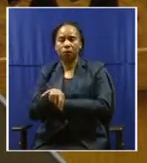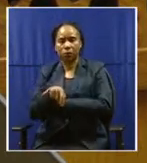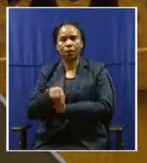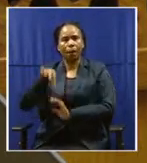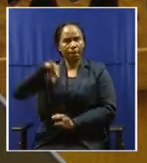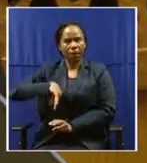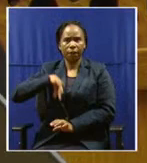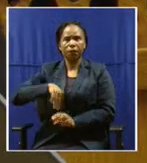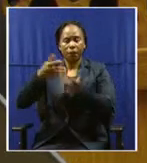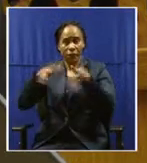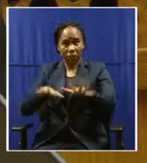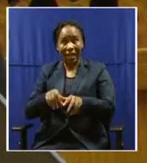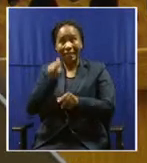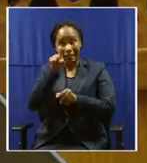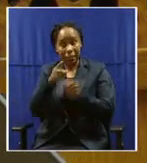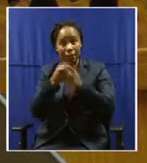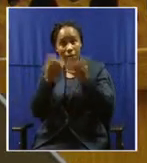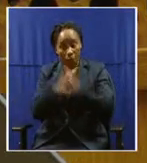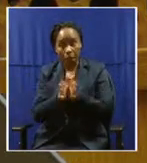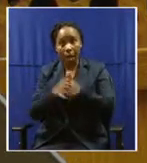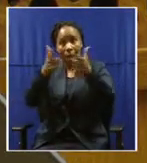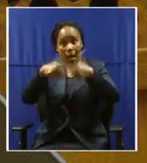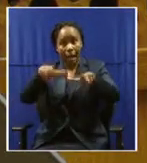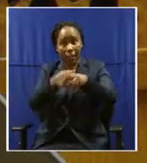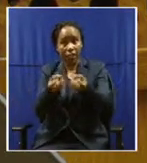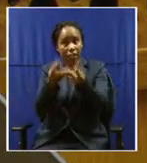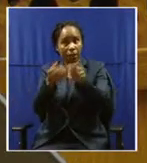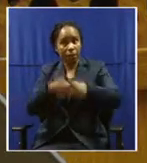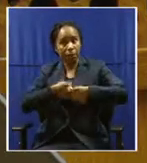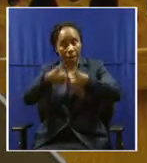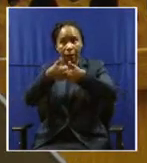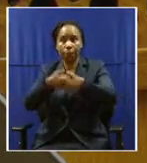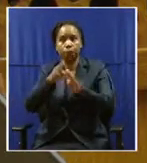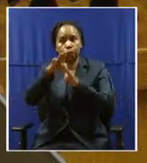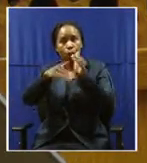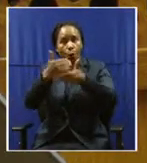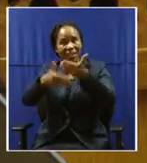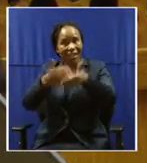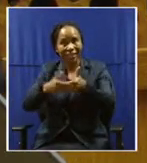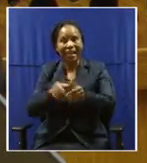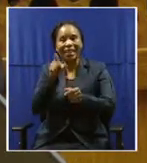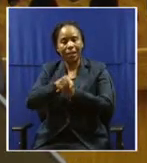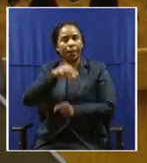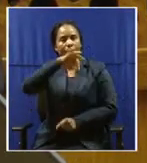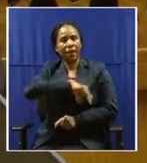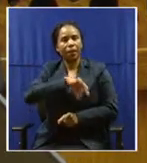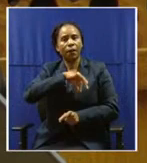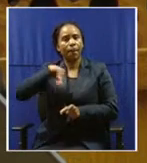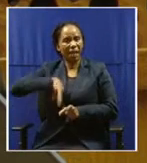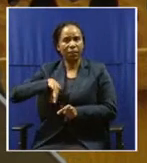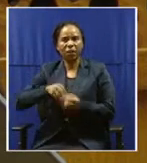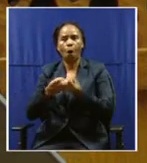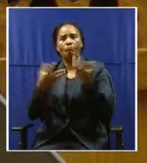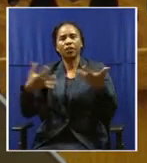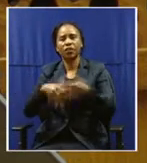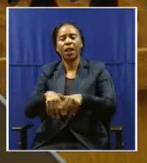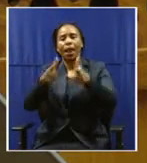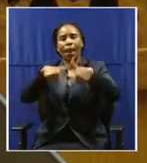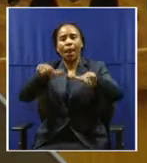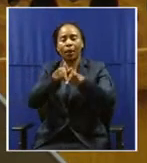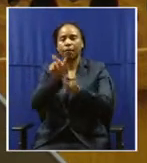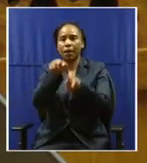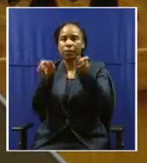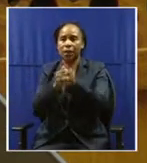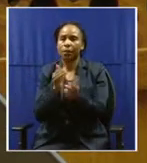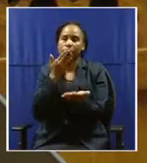land restitution process, which has benefited over 2 million land claimants and resulted in